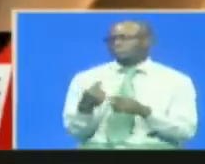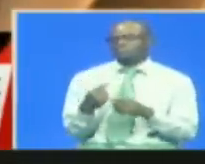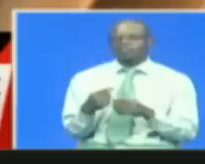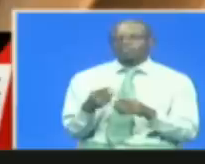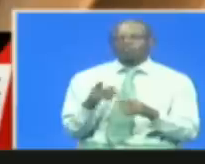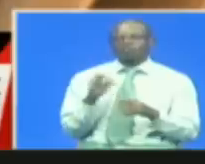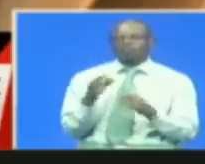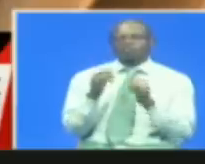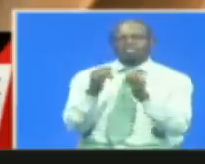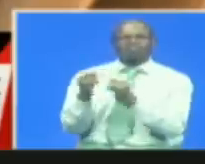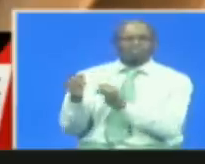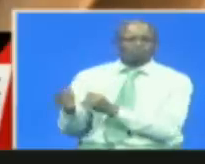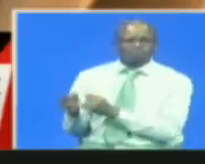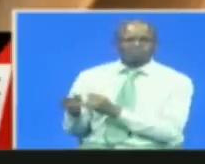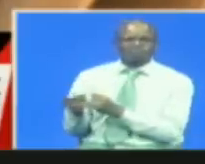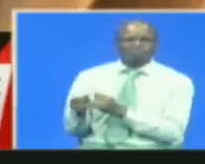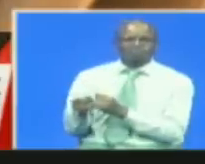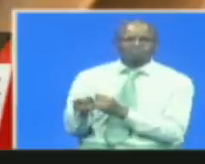of individuals